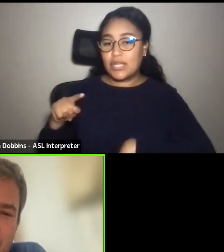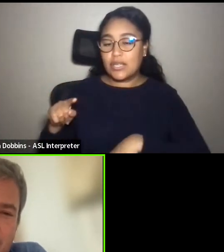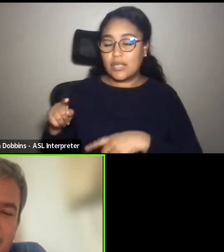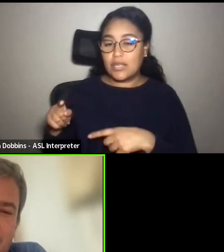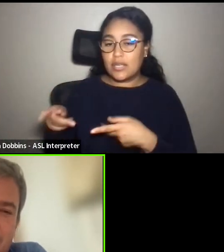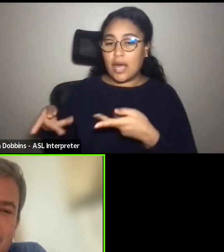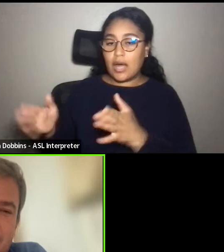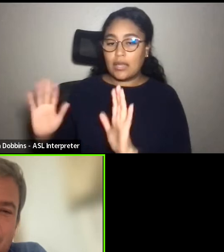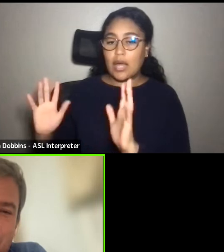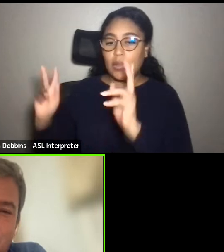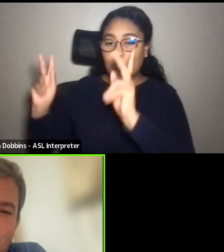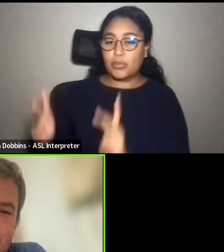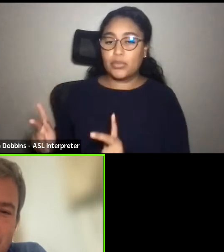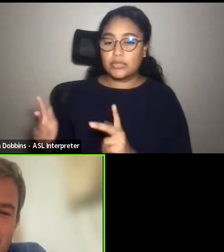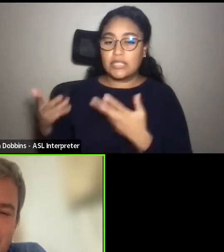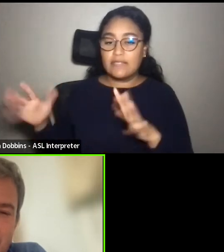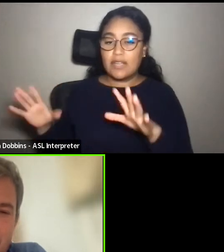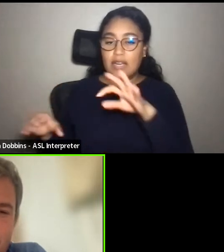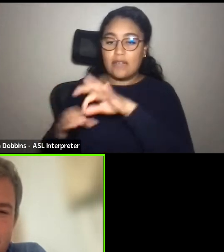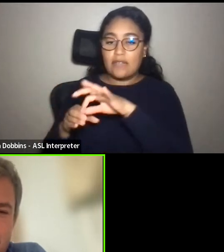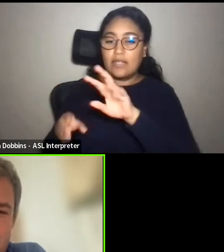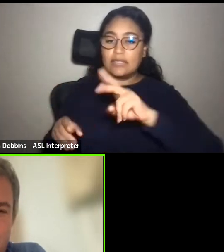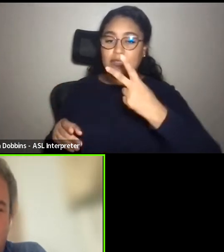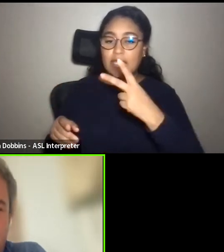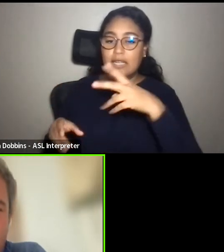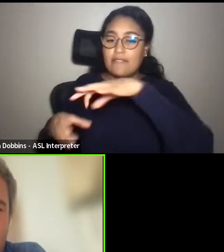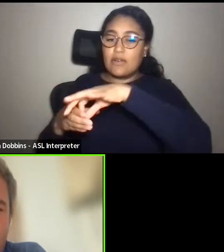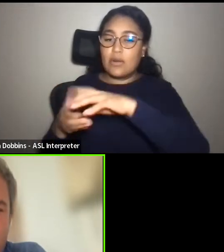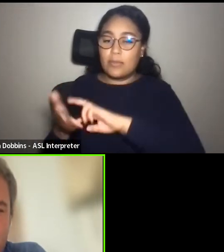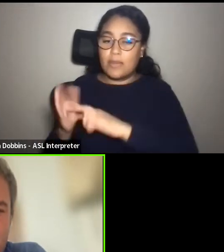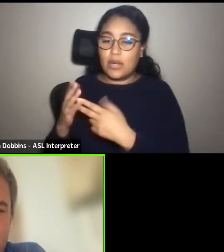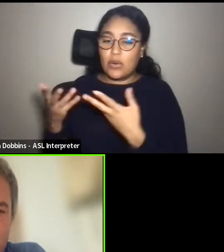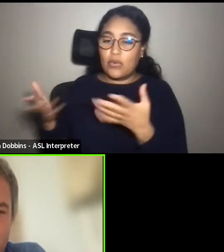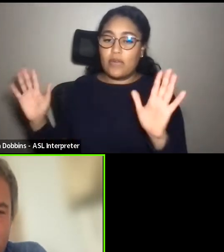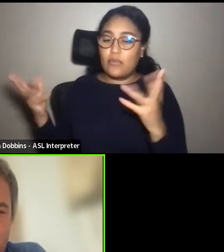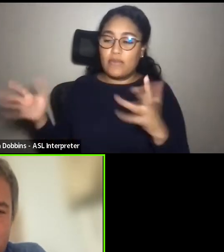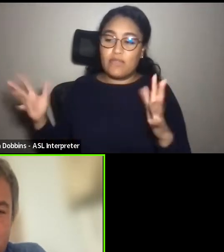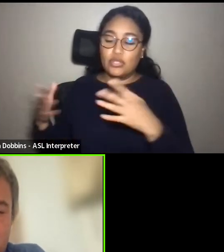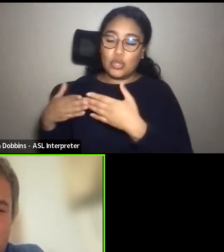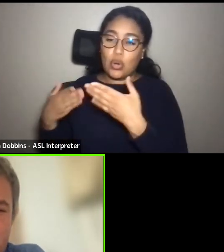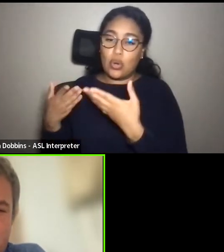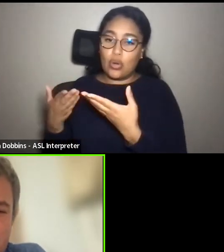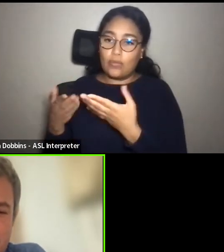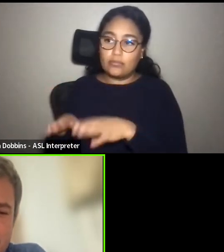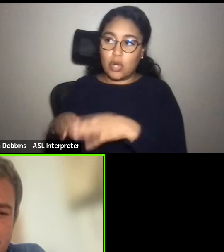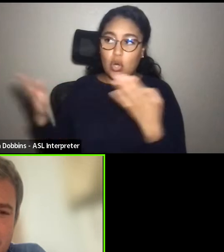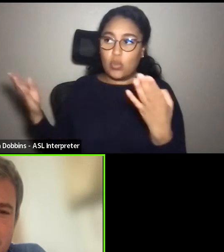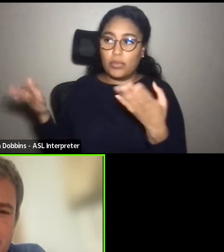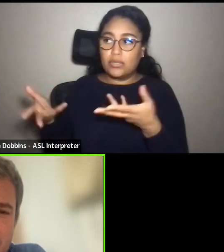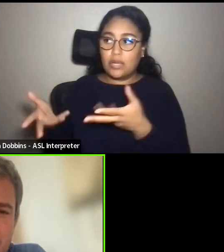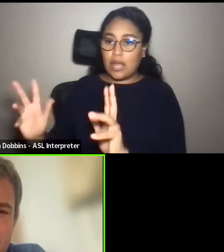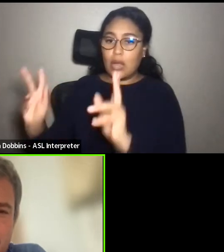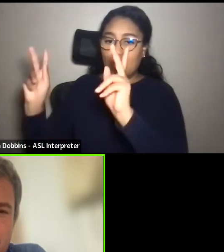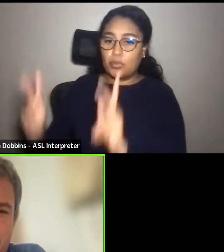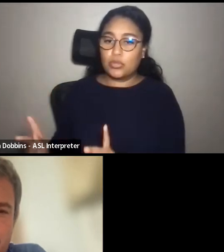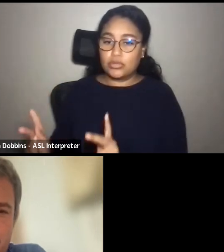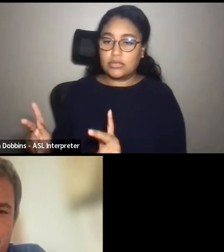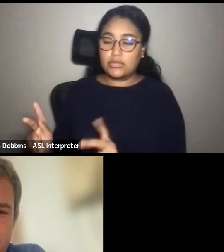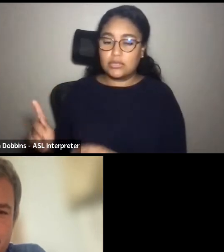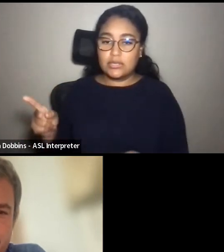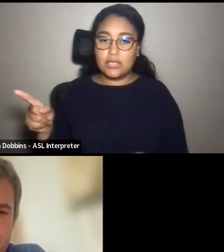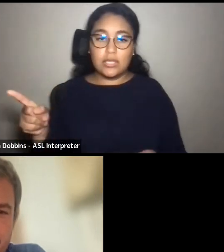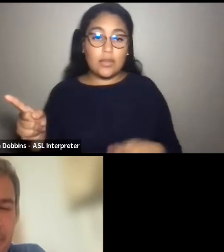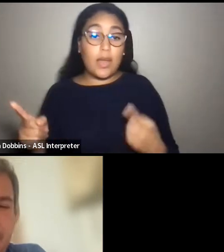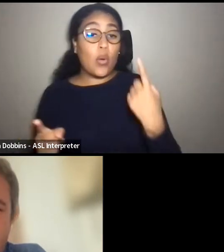speaker. It's been a motion, a seconded and voted. So we're allowing the speaker. That's The